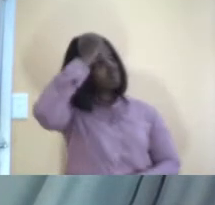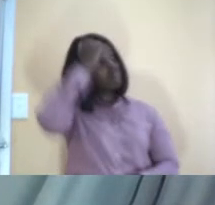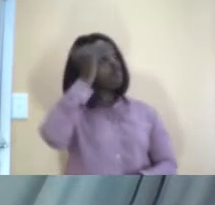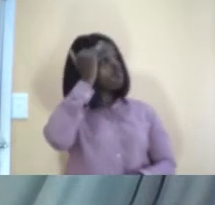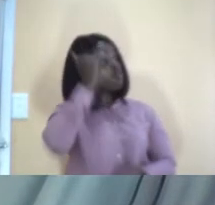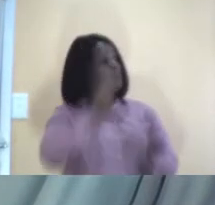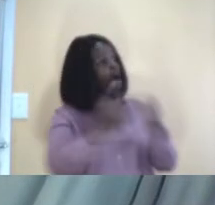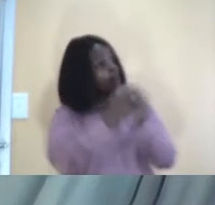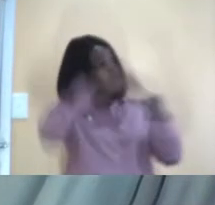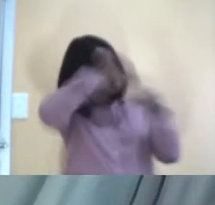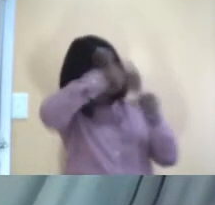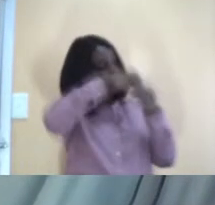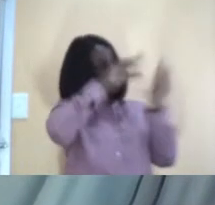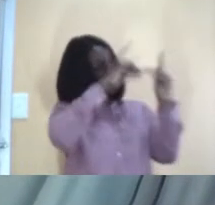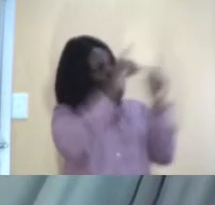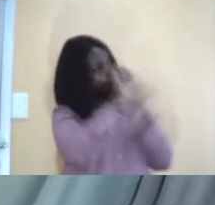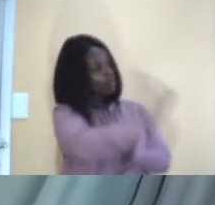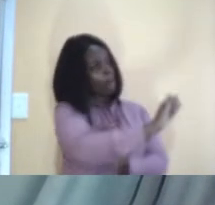ukuthi kwenzakalani futhi